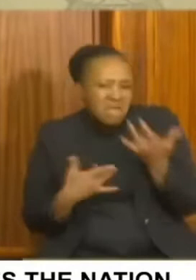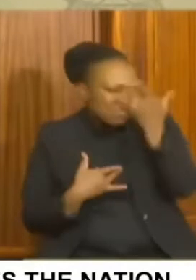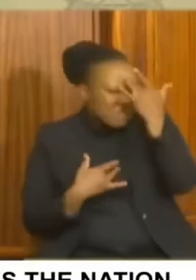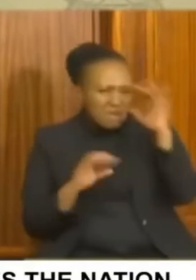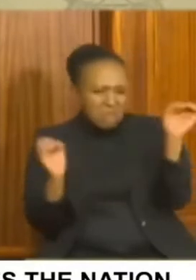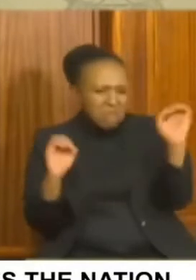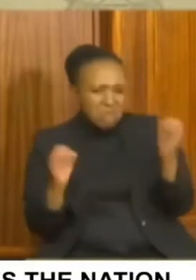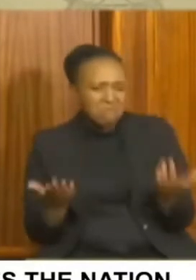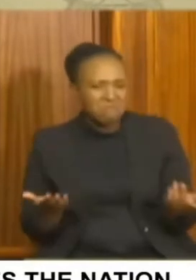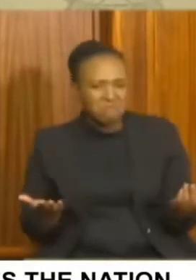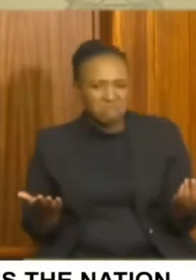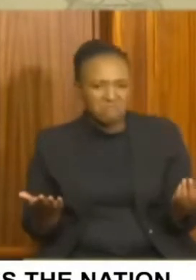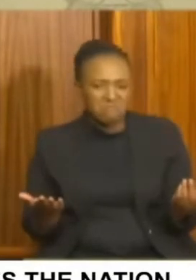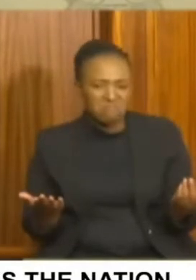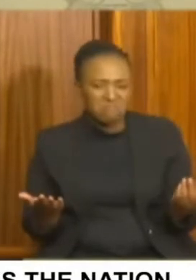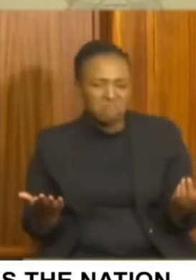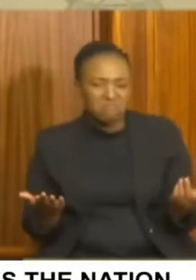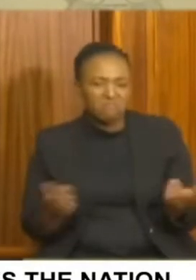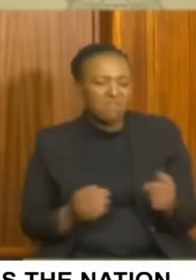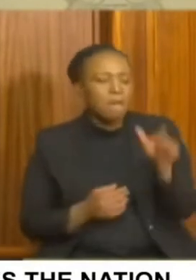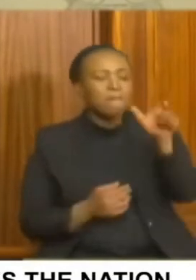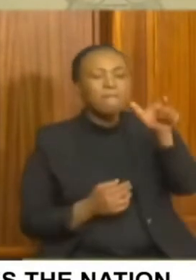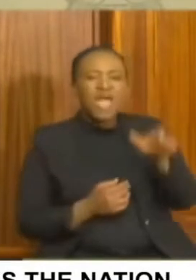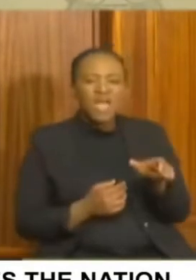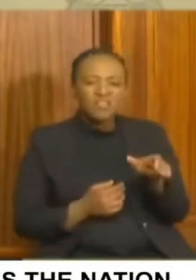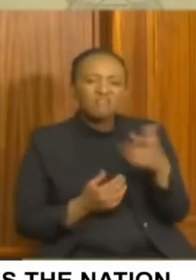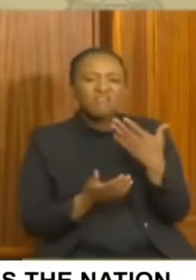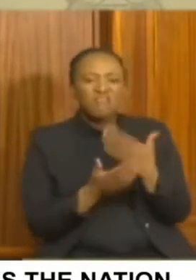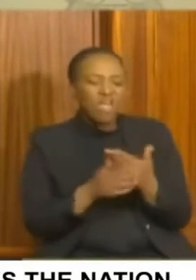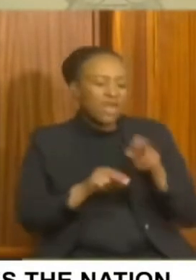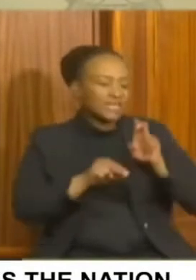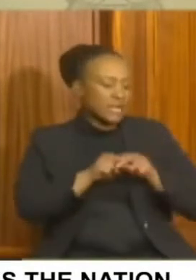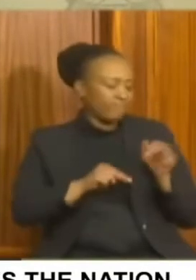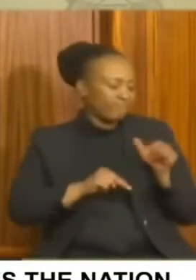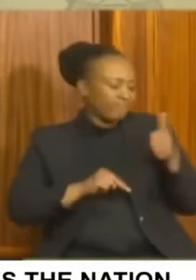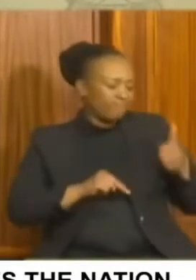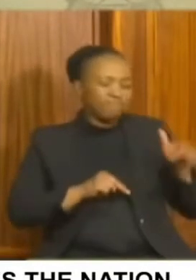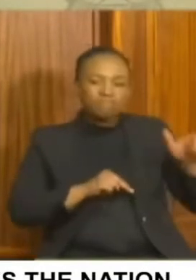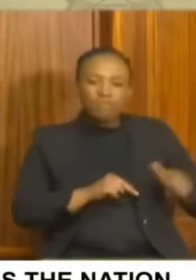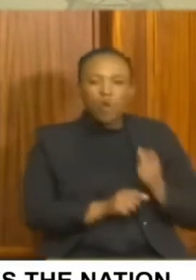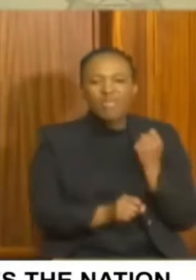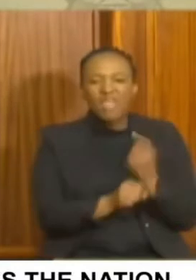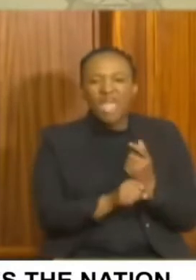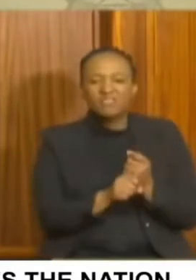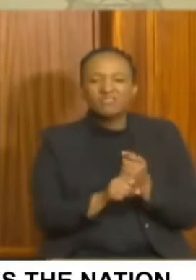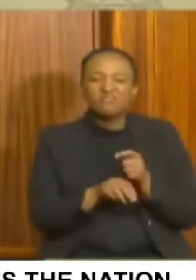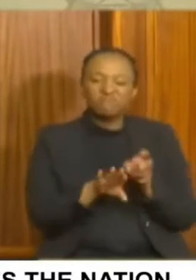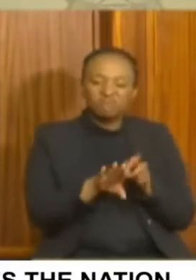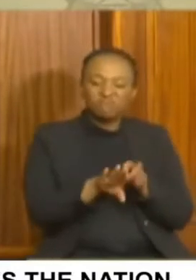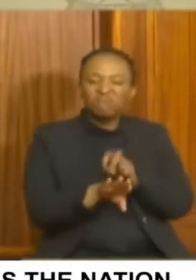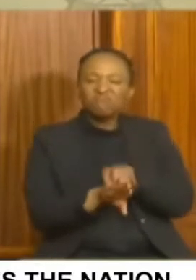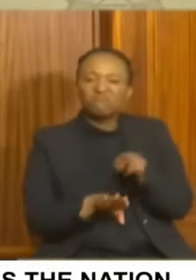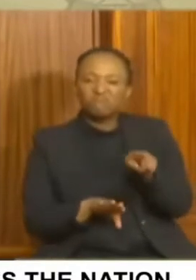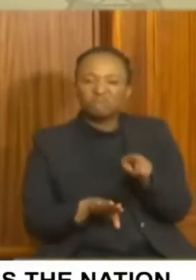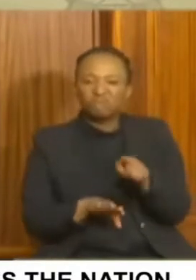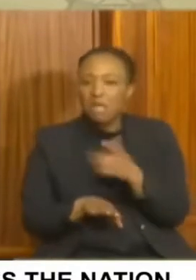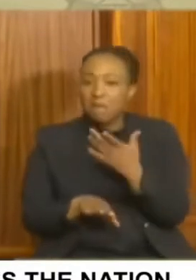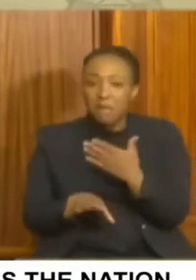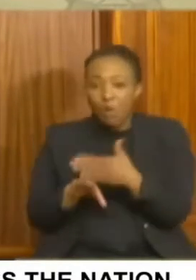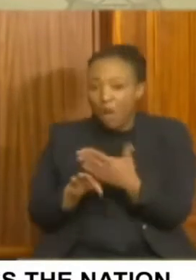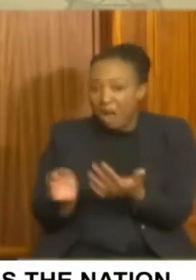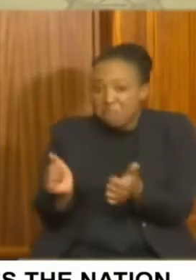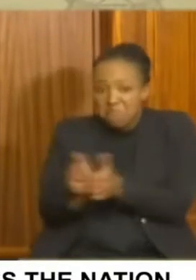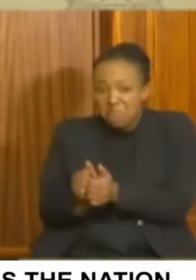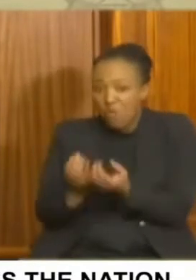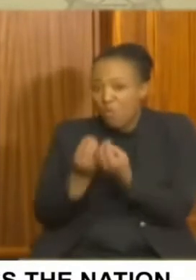symptoms. Then how can they be infected? Be sitting next to you in a taxi, who may be your